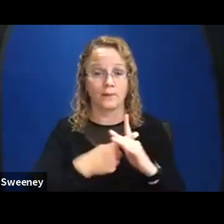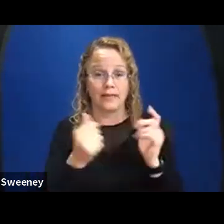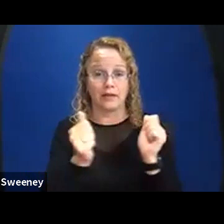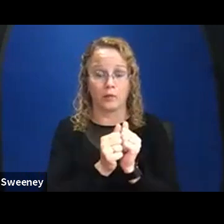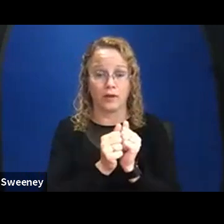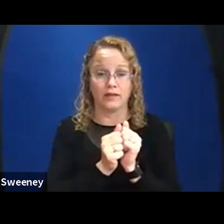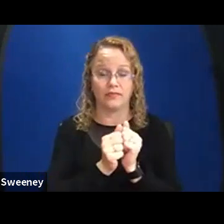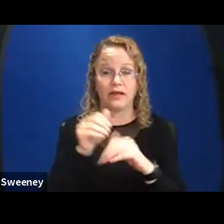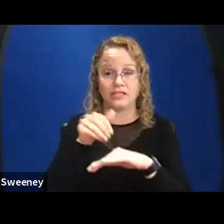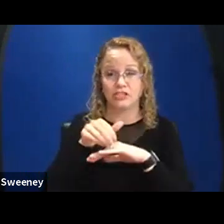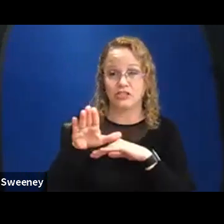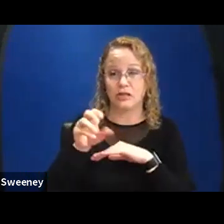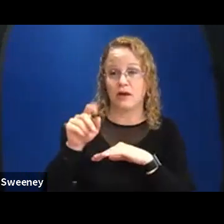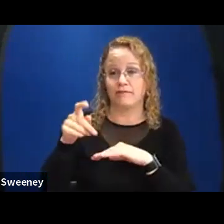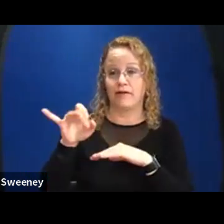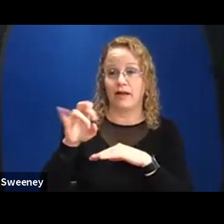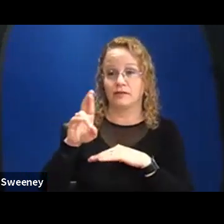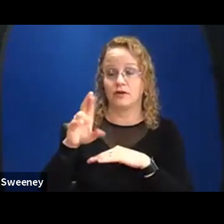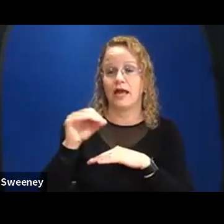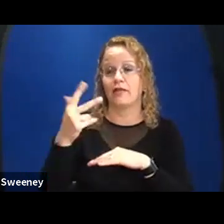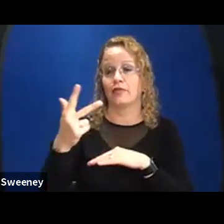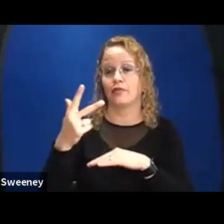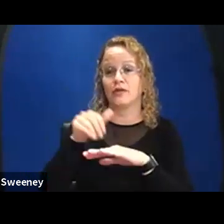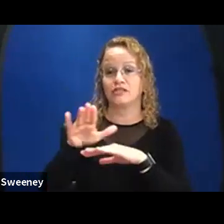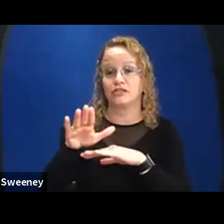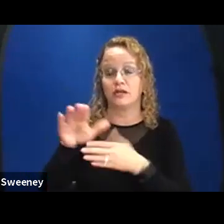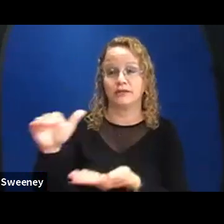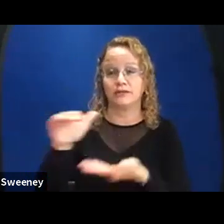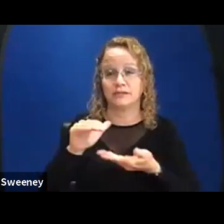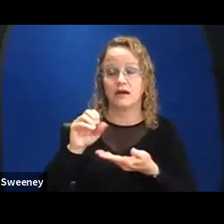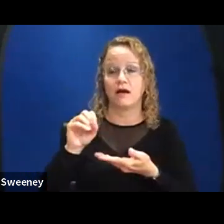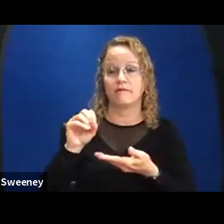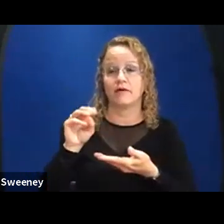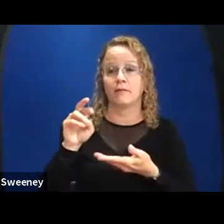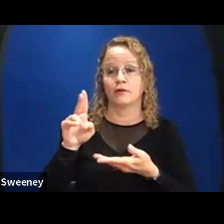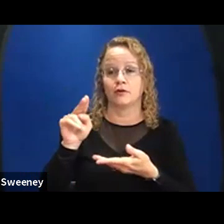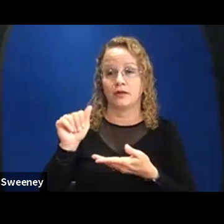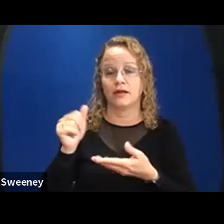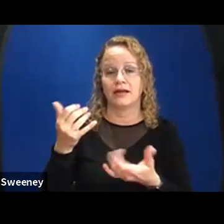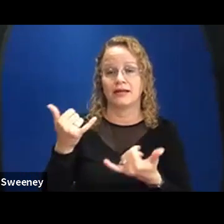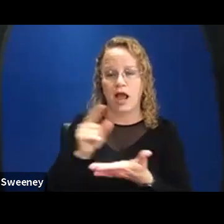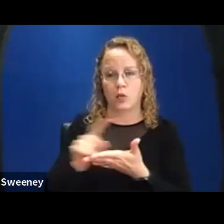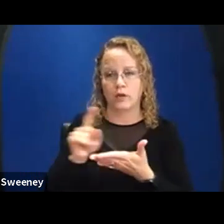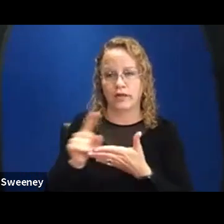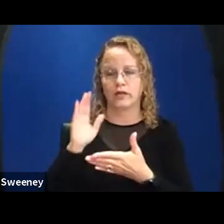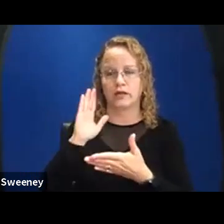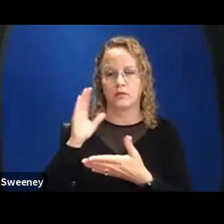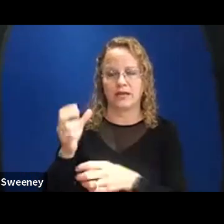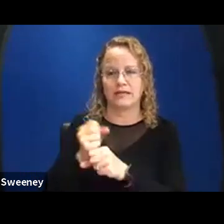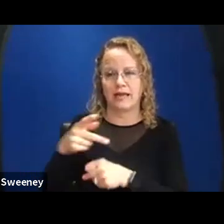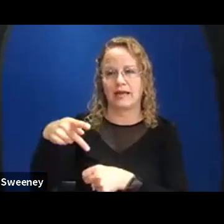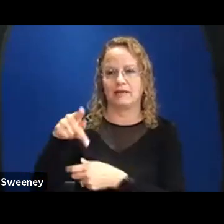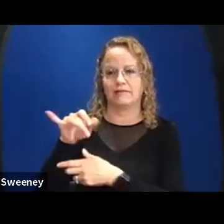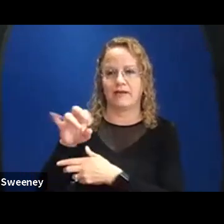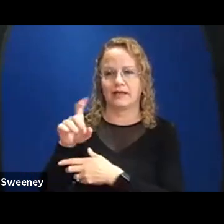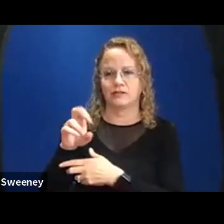shipment of Pfizer, and then had 3 shipments of Moderna, and now are getting weekly shipments of Pfizer. And you're absolutely right. I mean, there's a